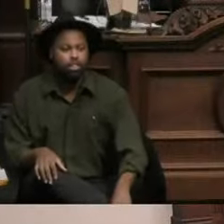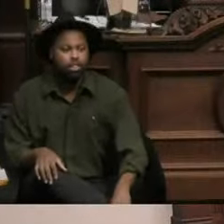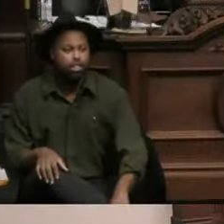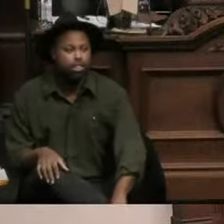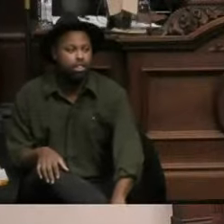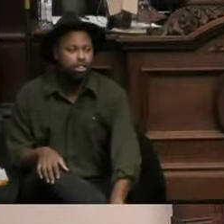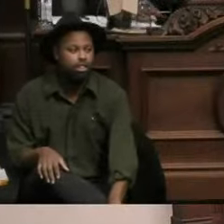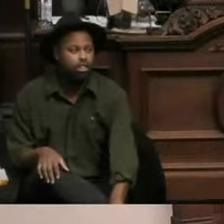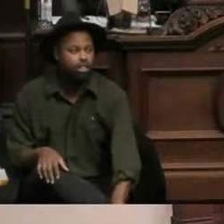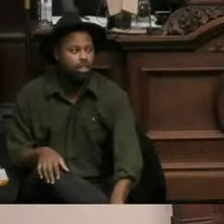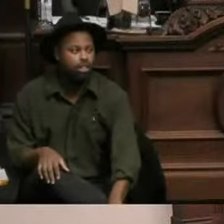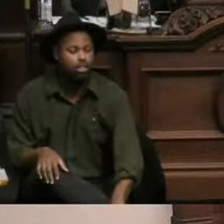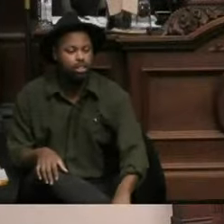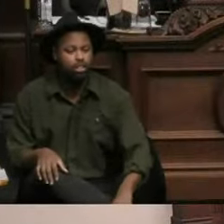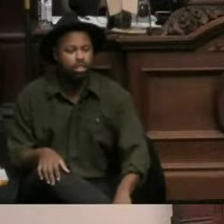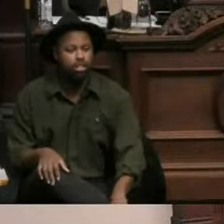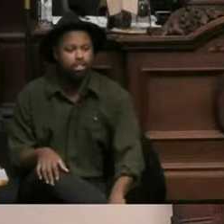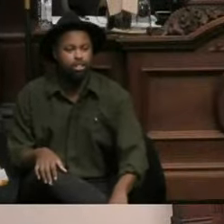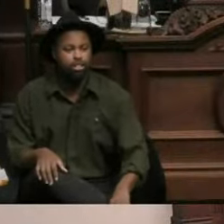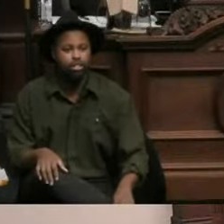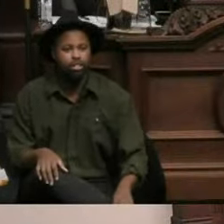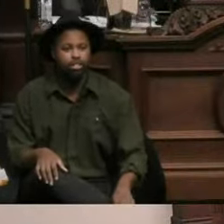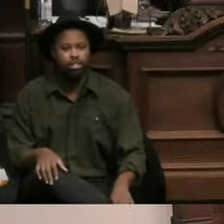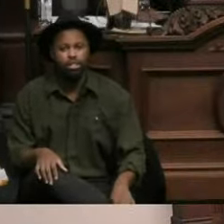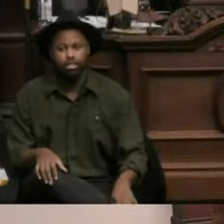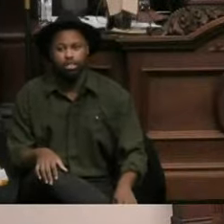And tell everybody to take their seats. You want to get your